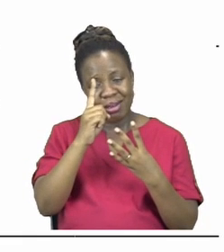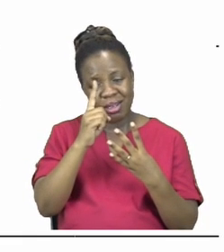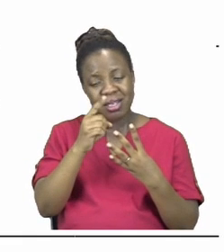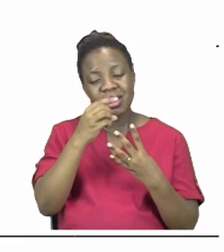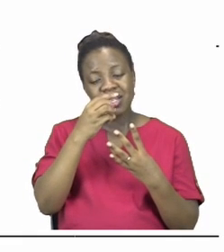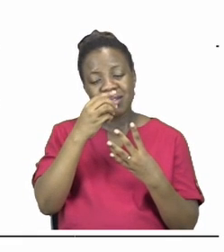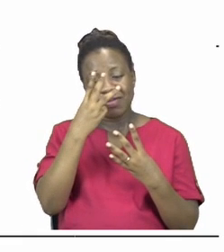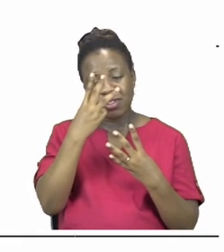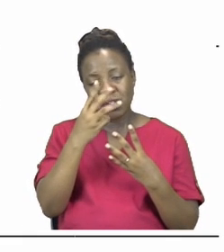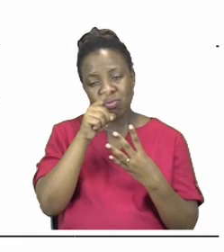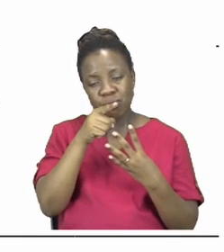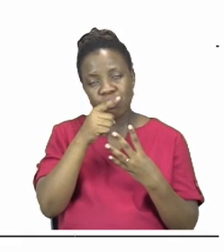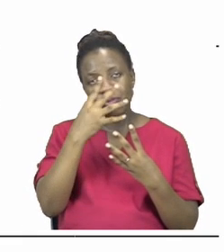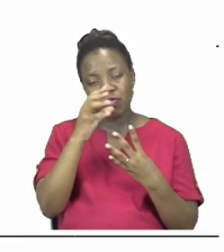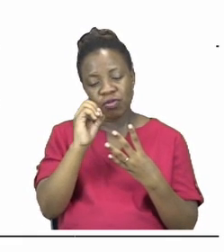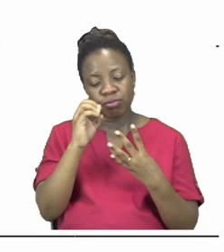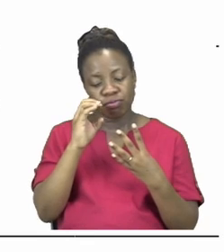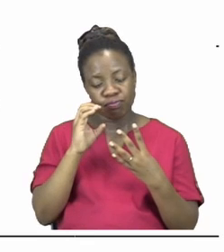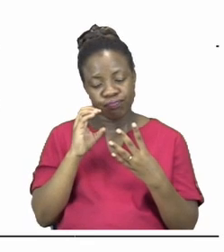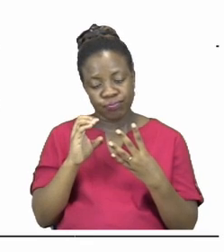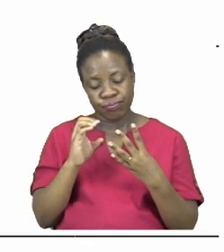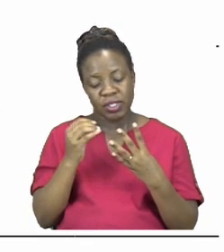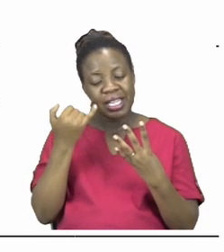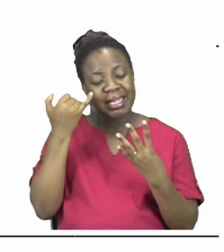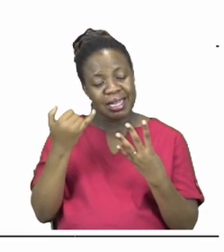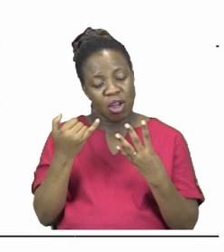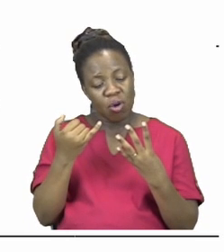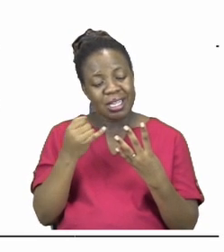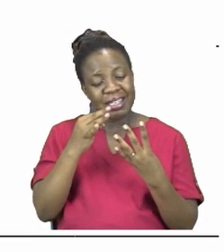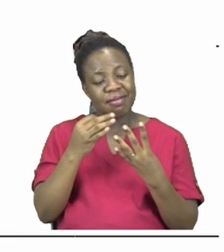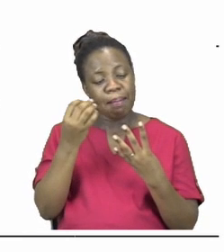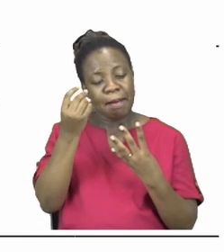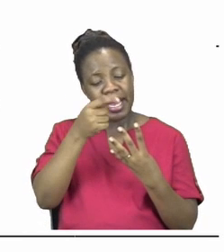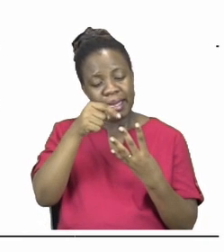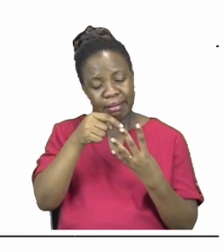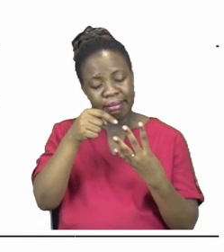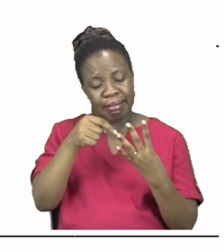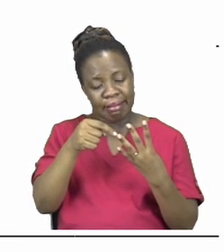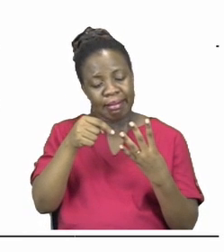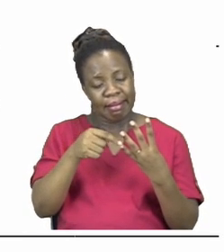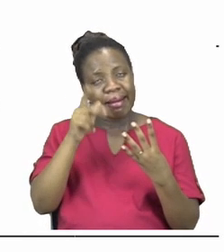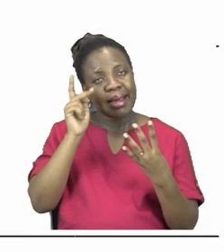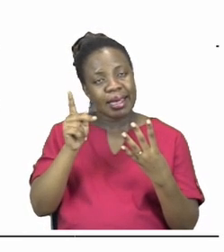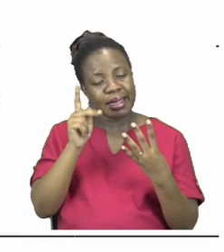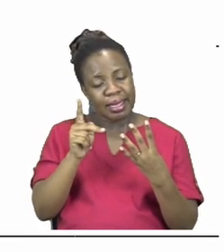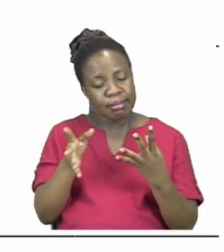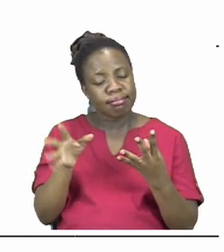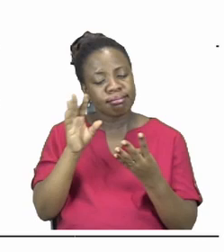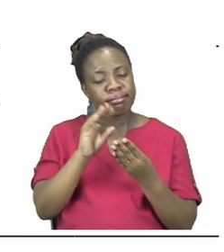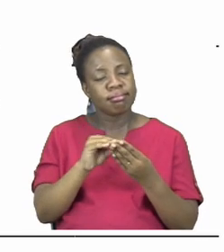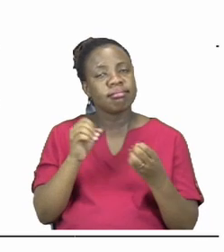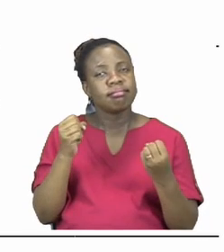the 4. In order for us to find out what's going to happen, do we add,